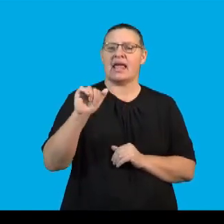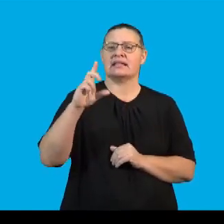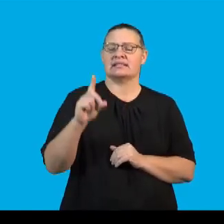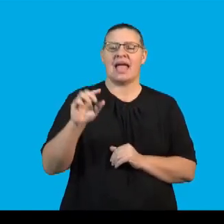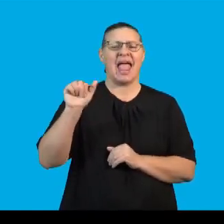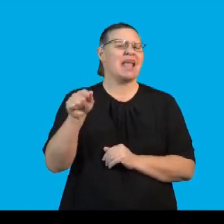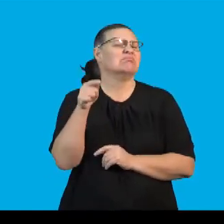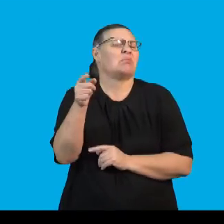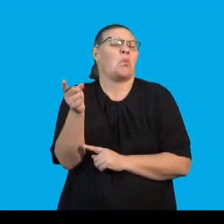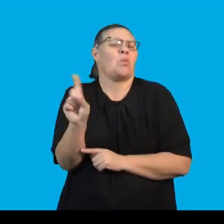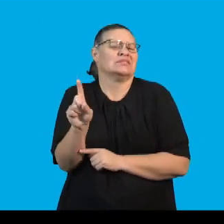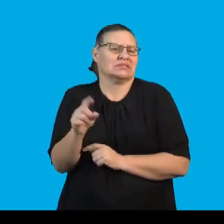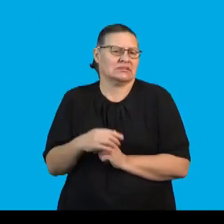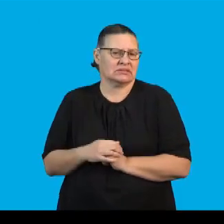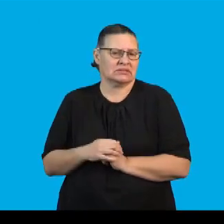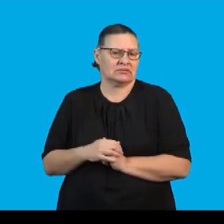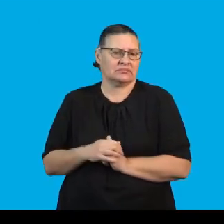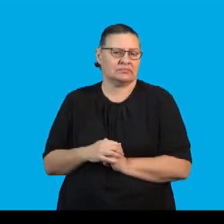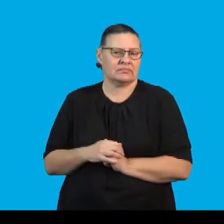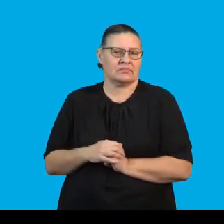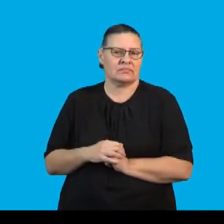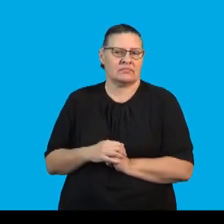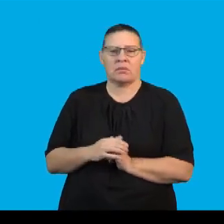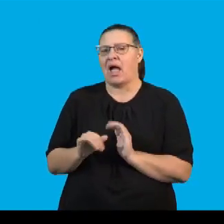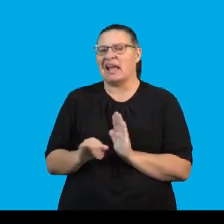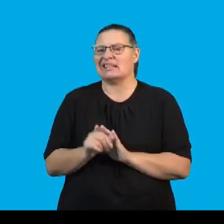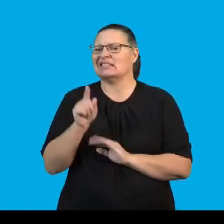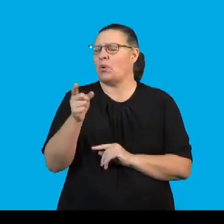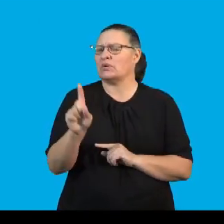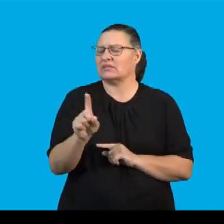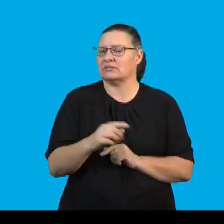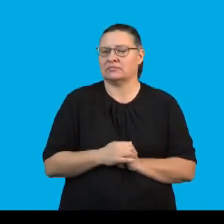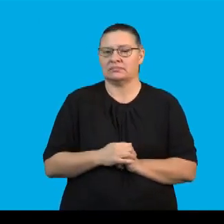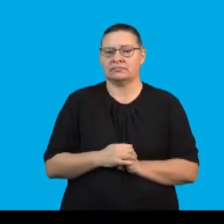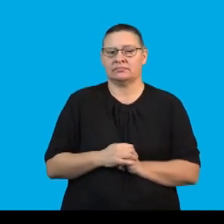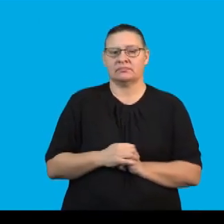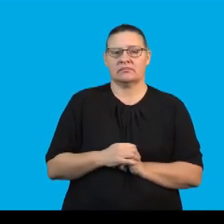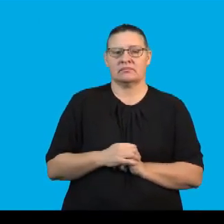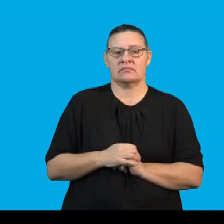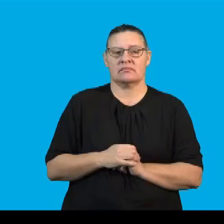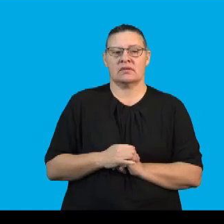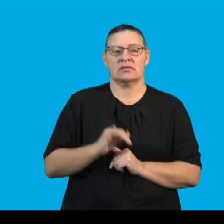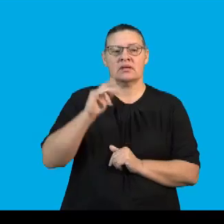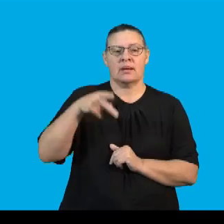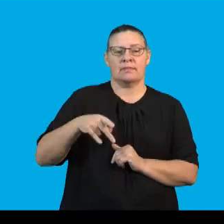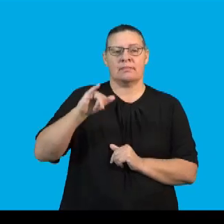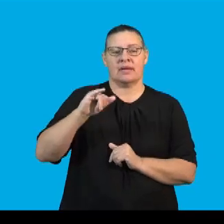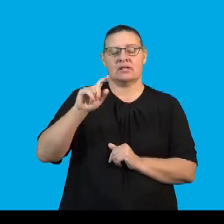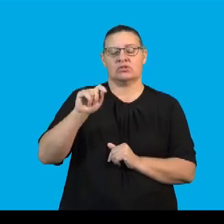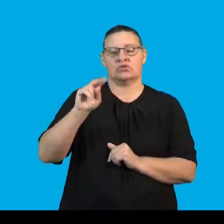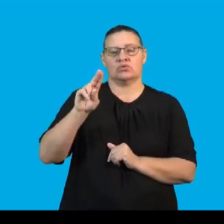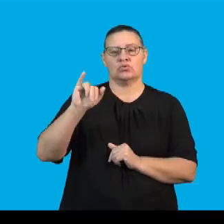gland A for 1 mark. Here is gland A. You need to identify this gland. And